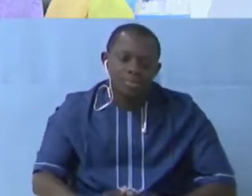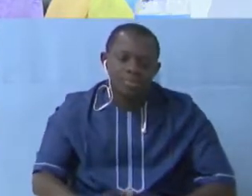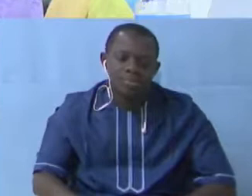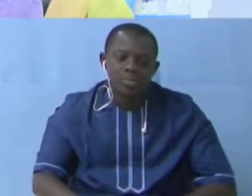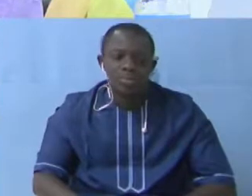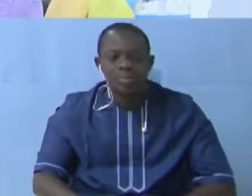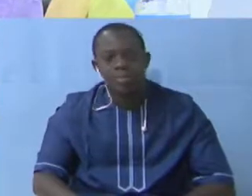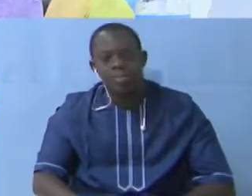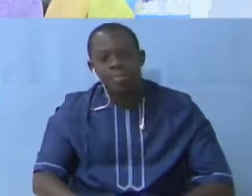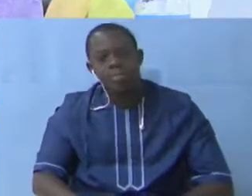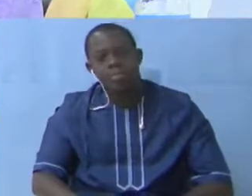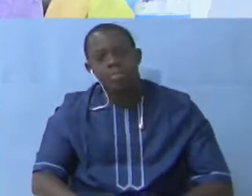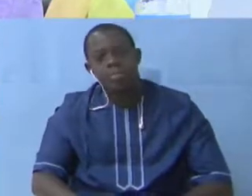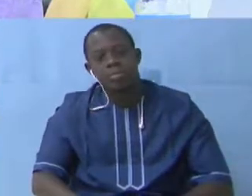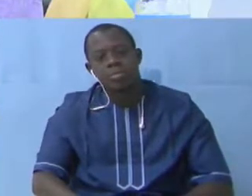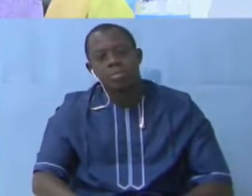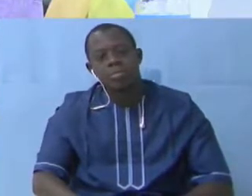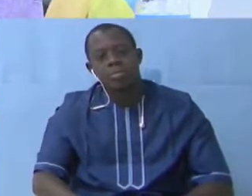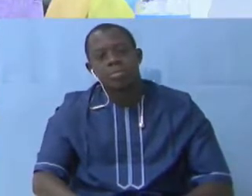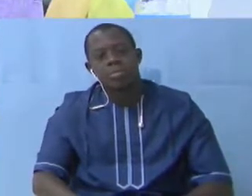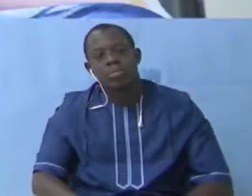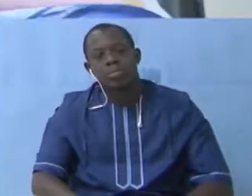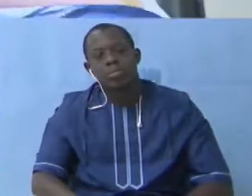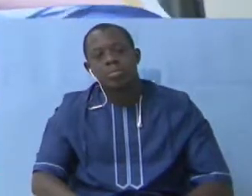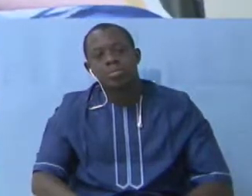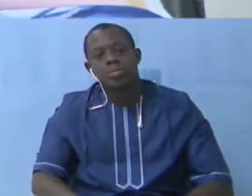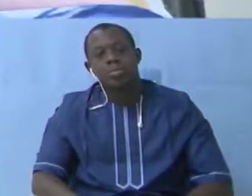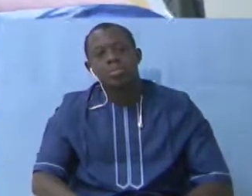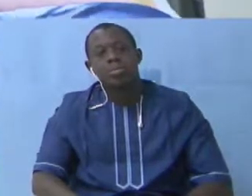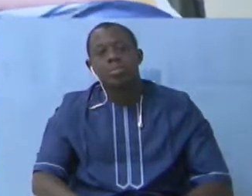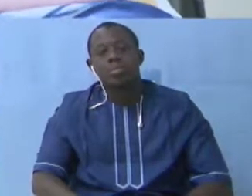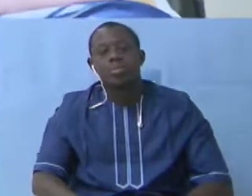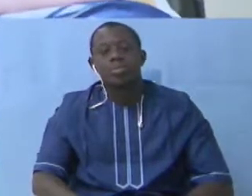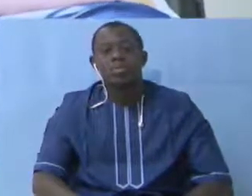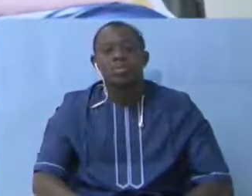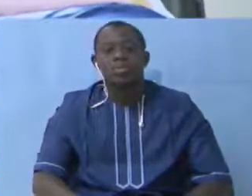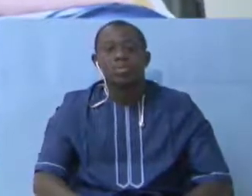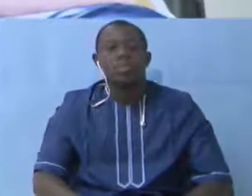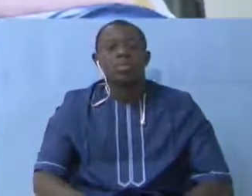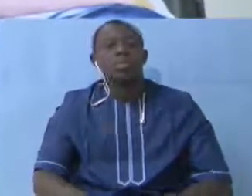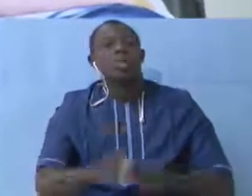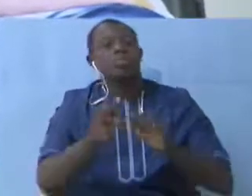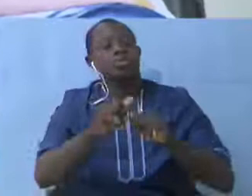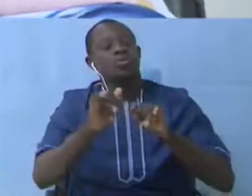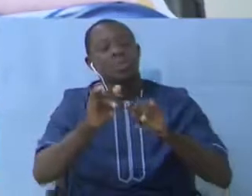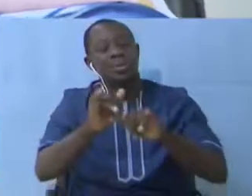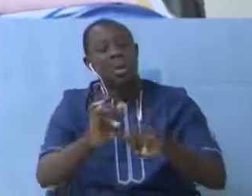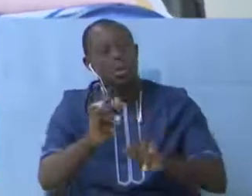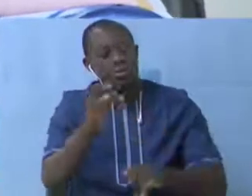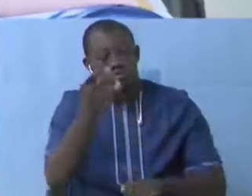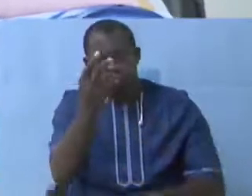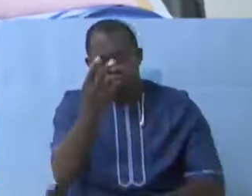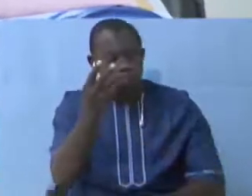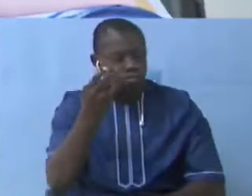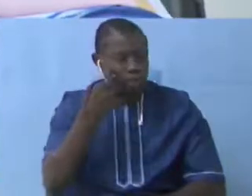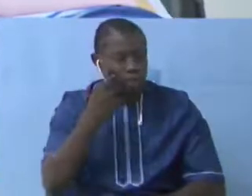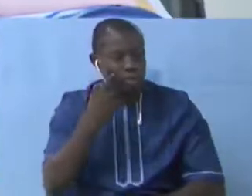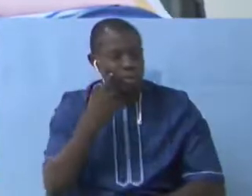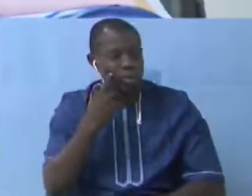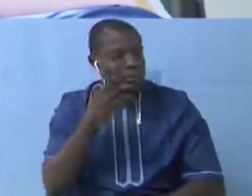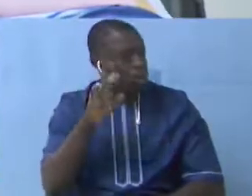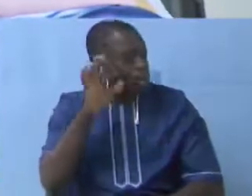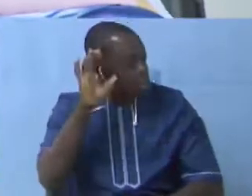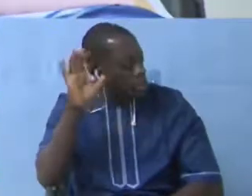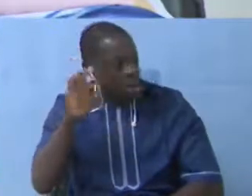ne moom def na ko. We could have spent 2 days just listening to her testimony. Dinañ fi toog ñaari fan sax